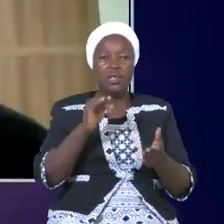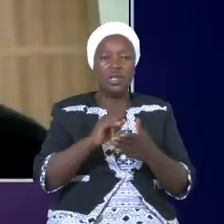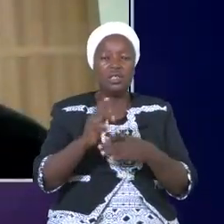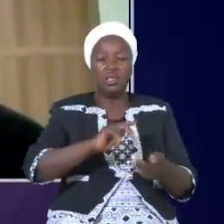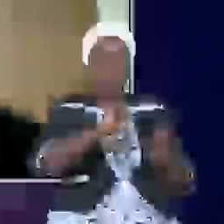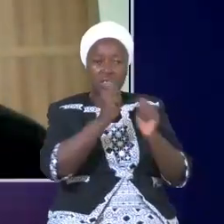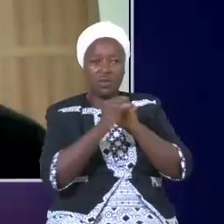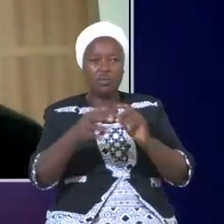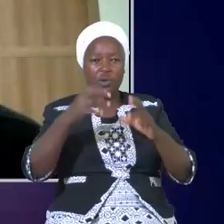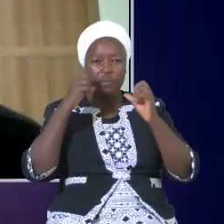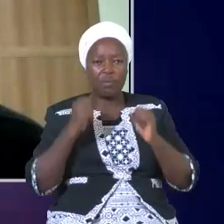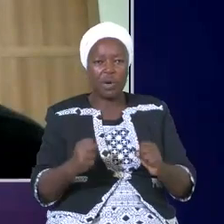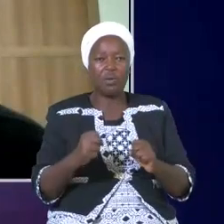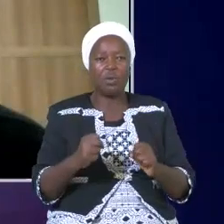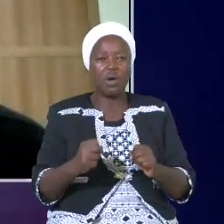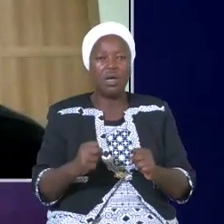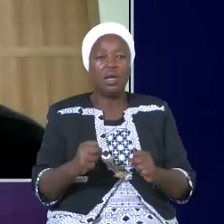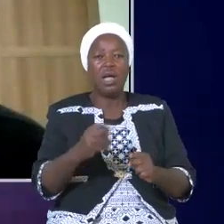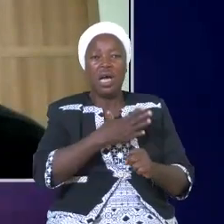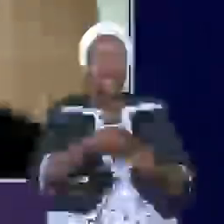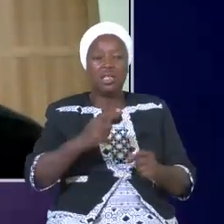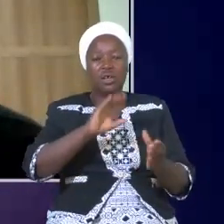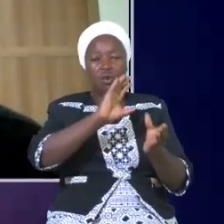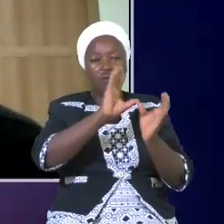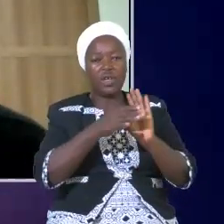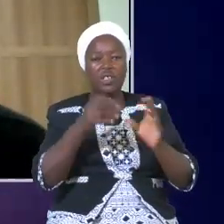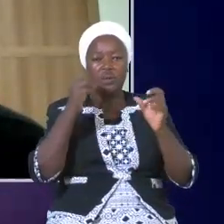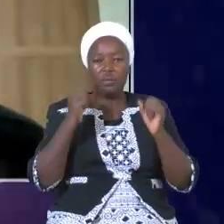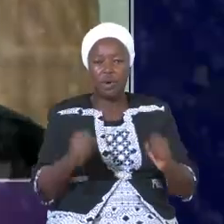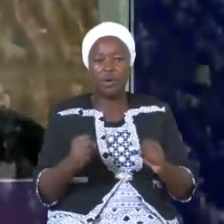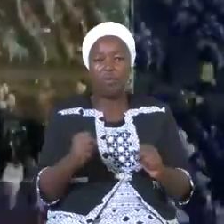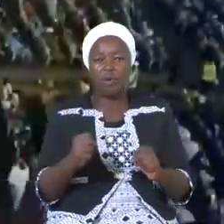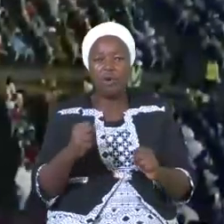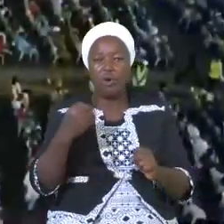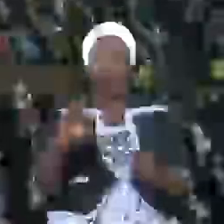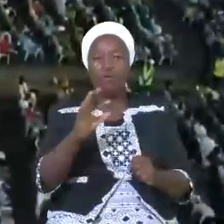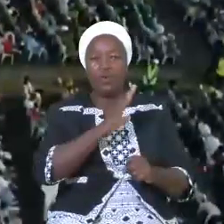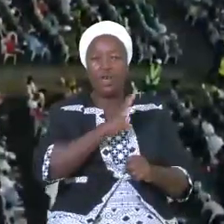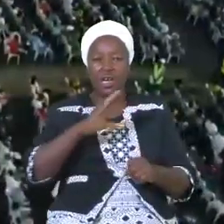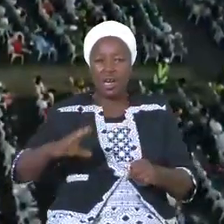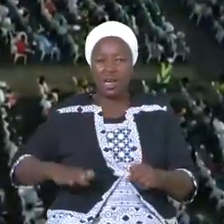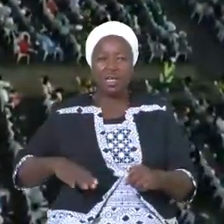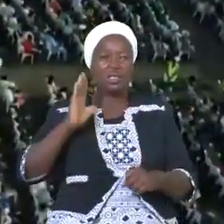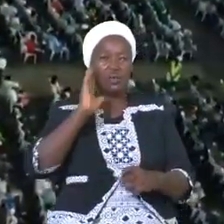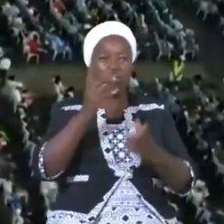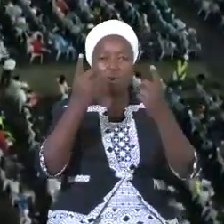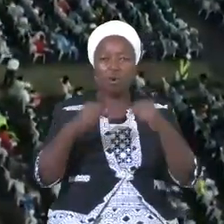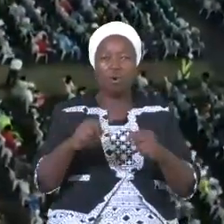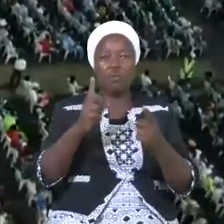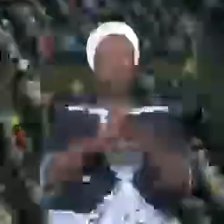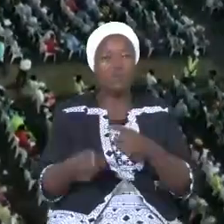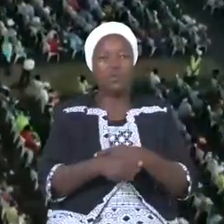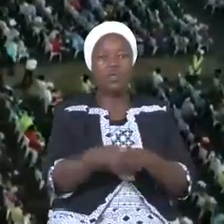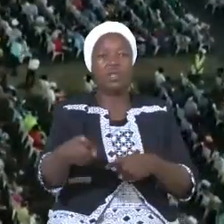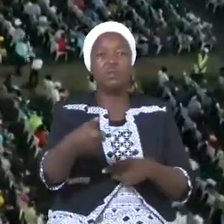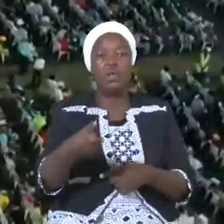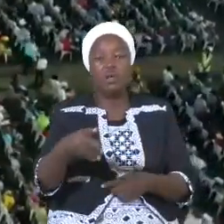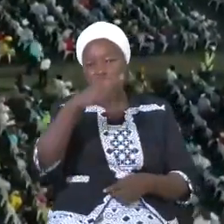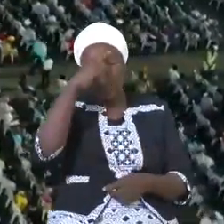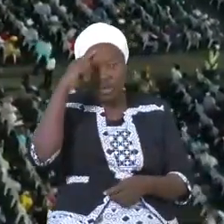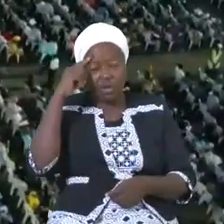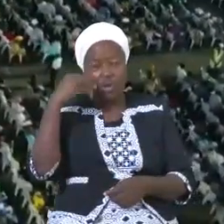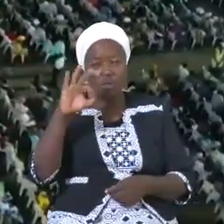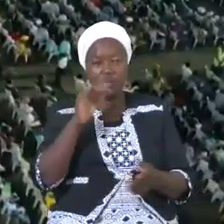power and the converting power of christ will come to them because of